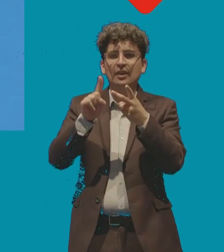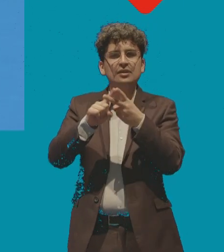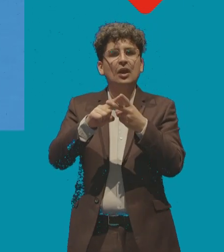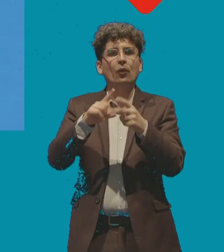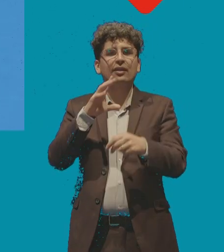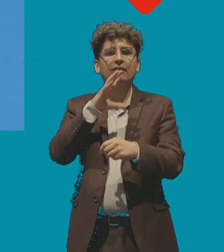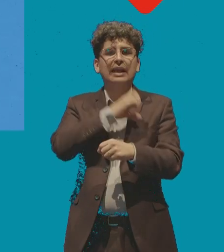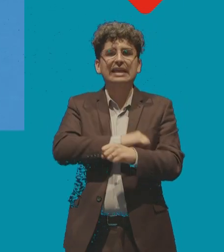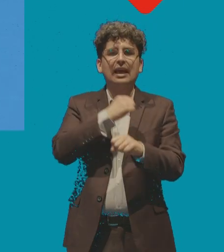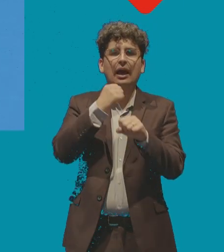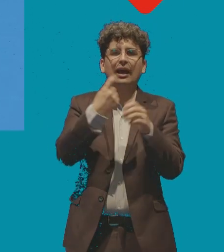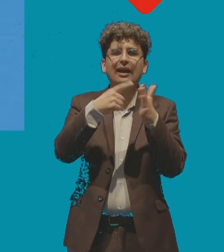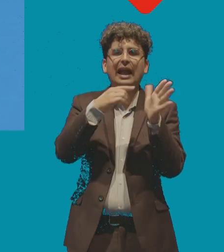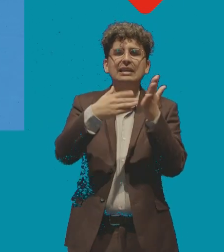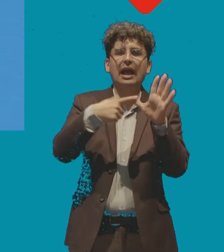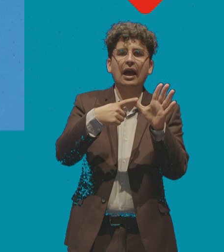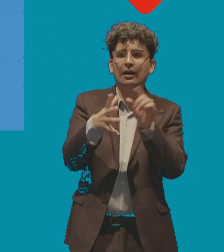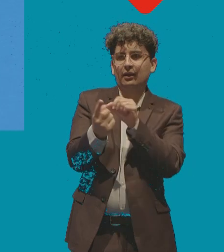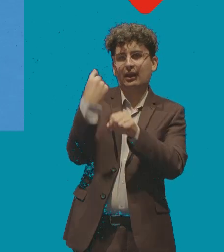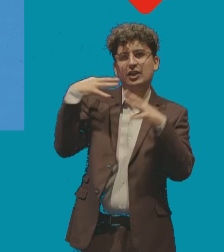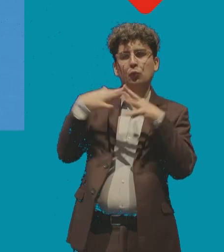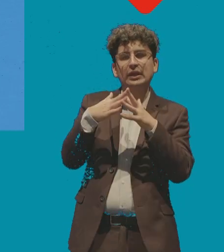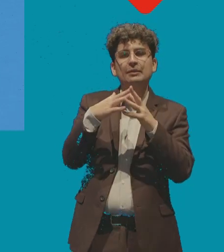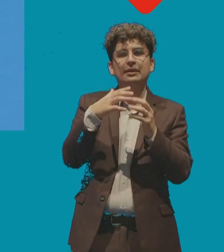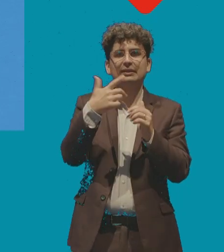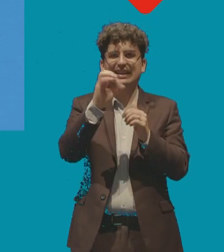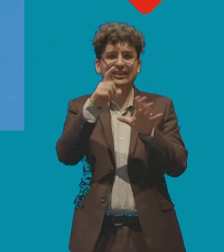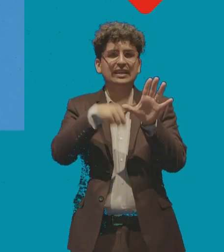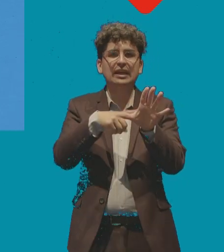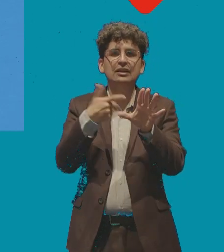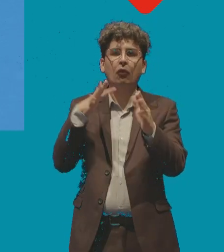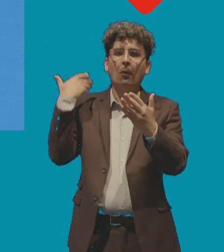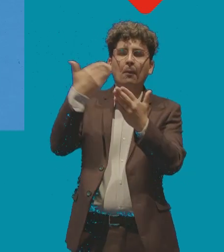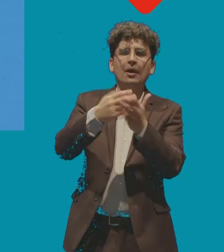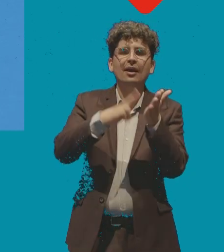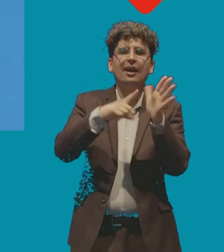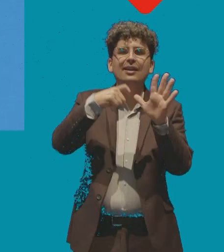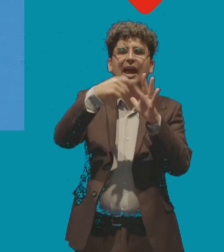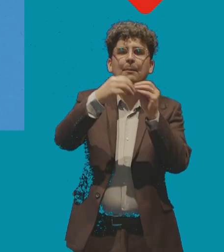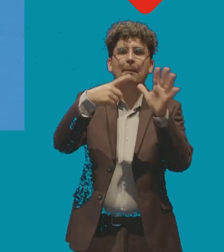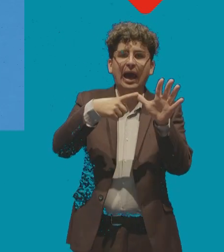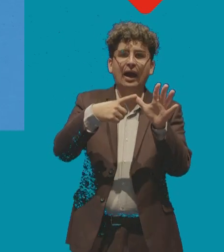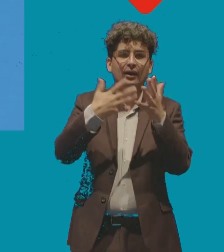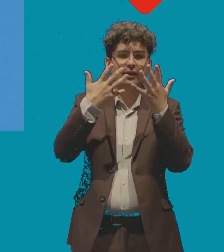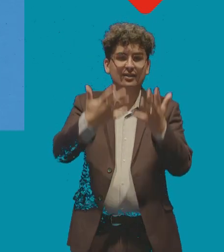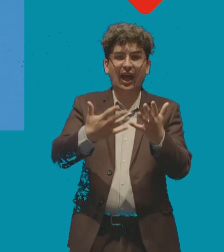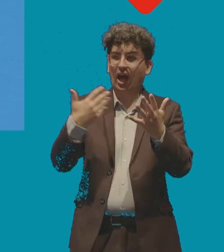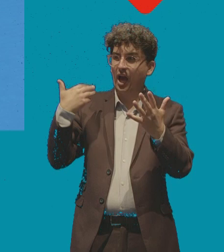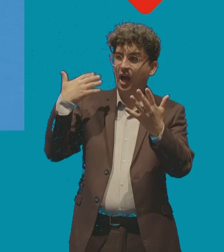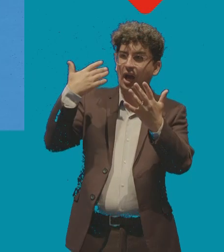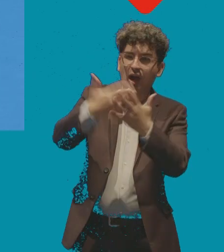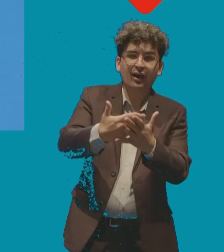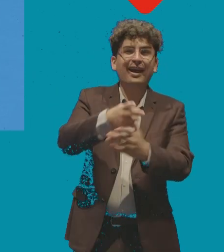Gaza. Last week marked 76 years since the Nakba, and here we are, 3/4 of a century later, watching another